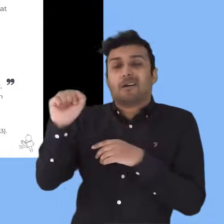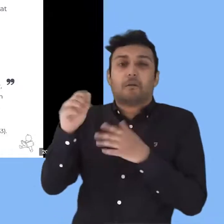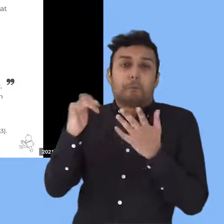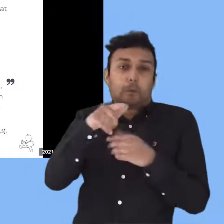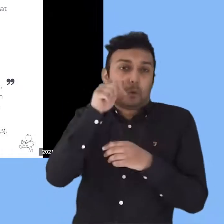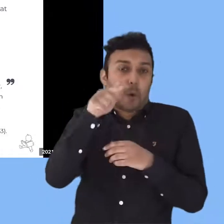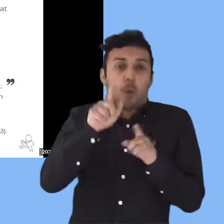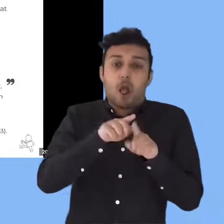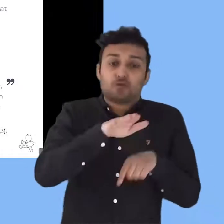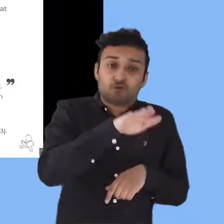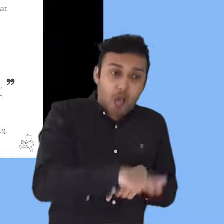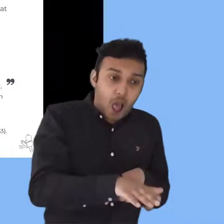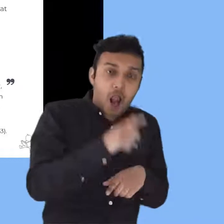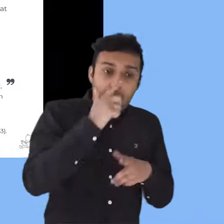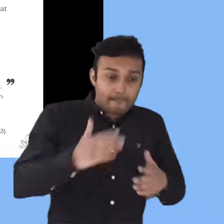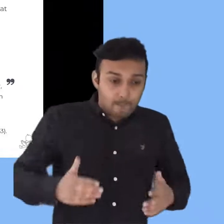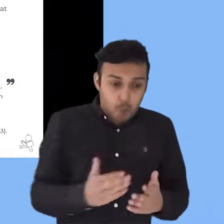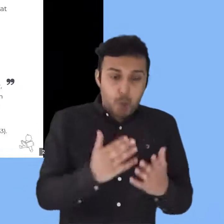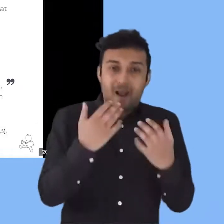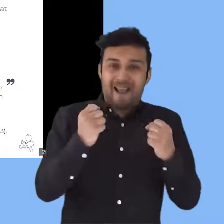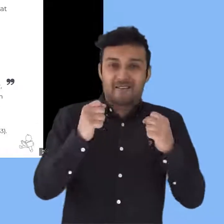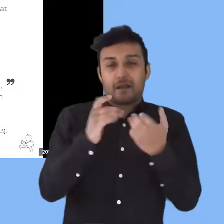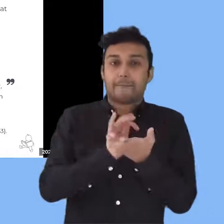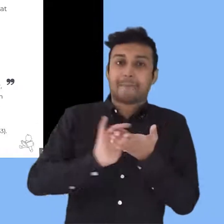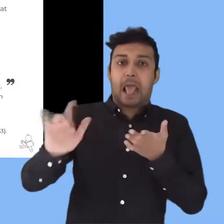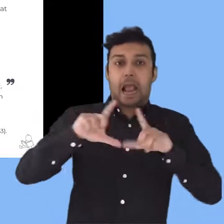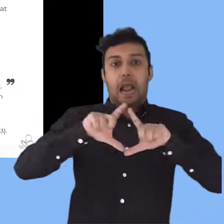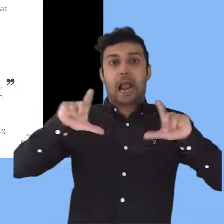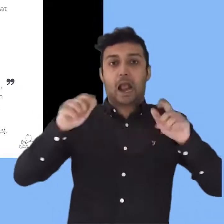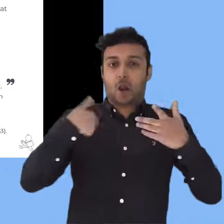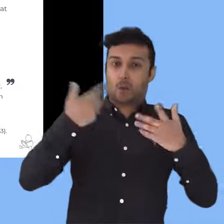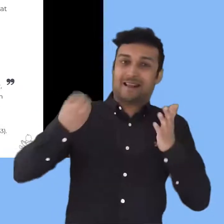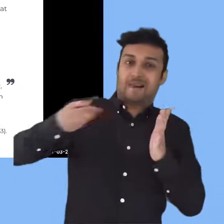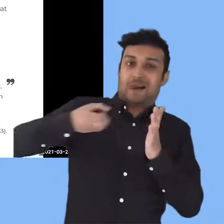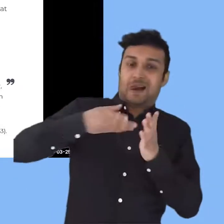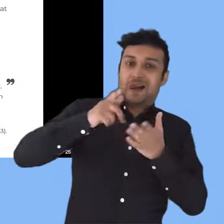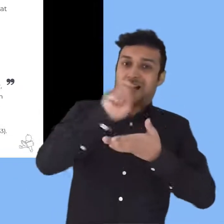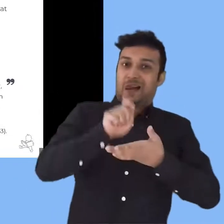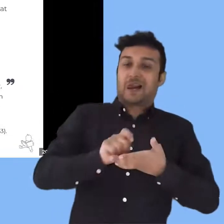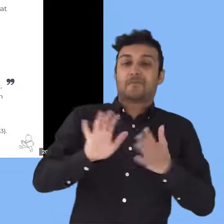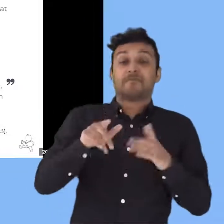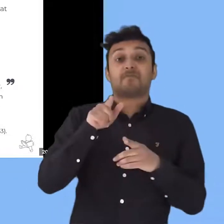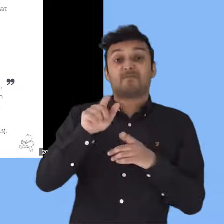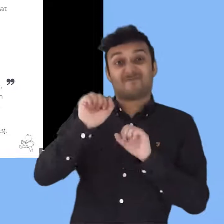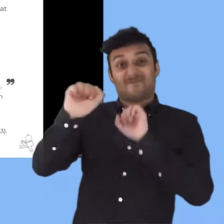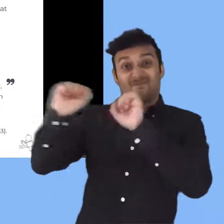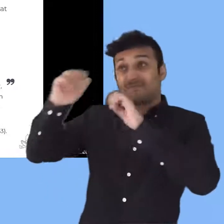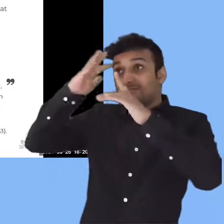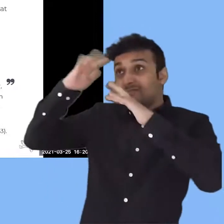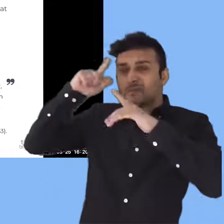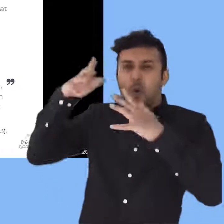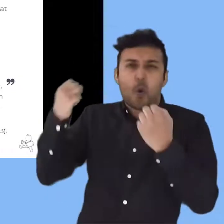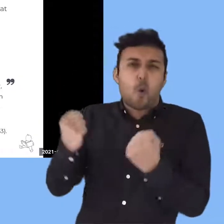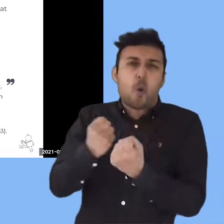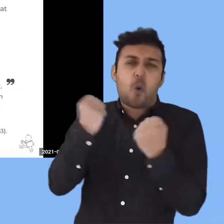for the child. All of these had heavily racist ideas about black and white people that were established during this